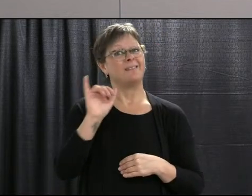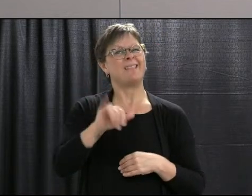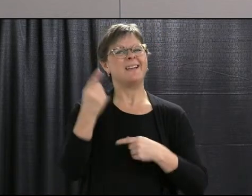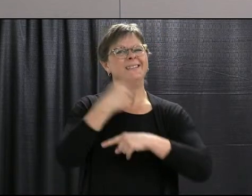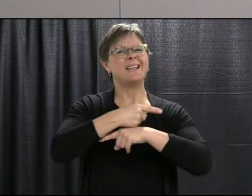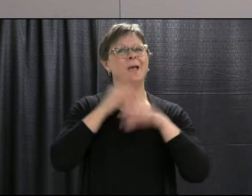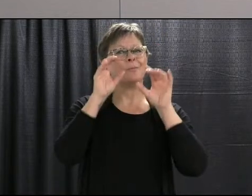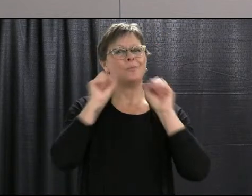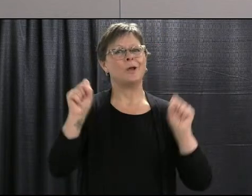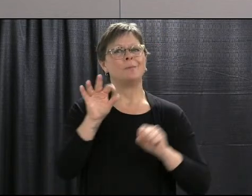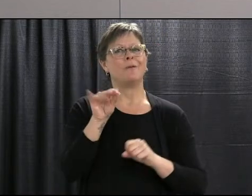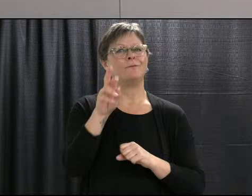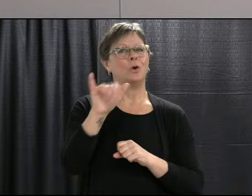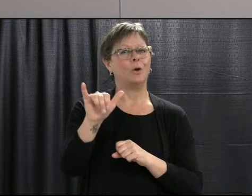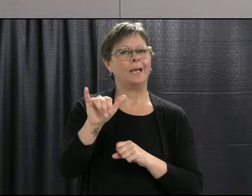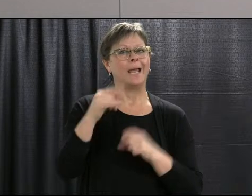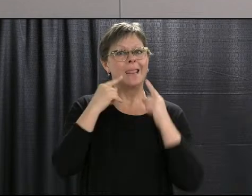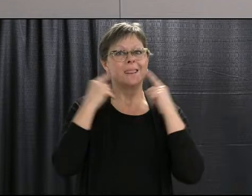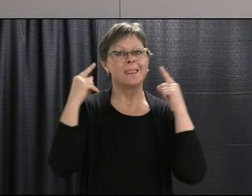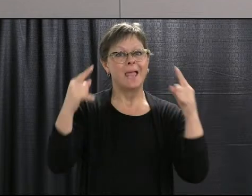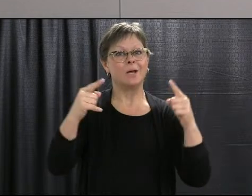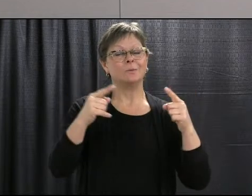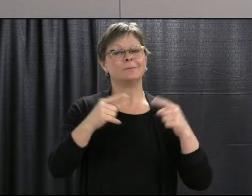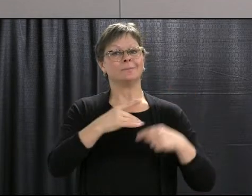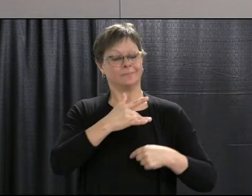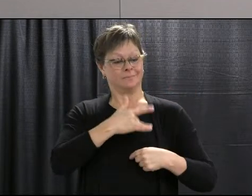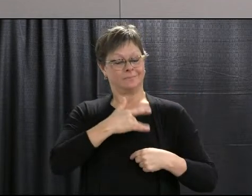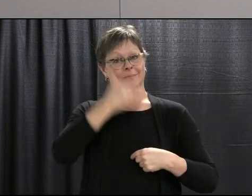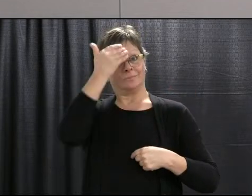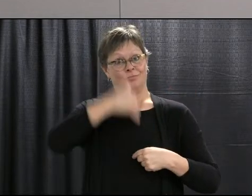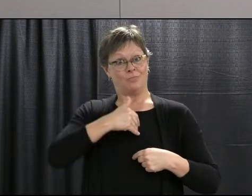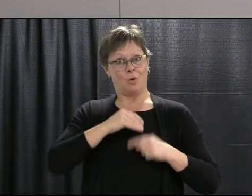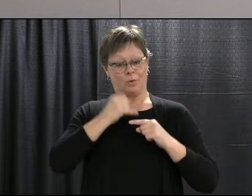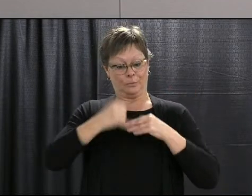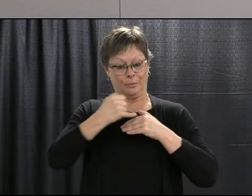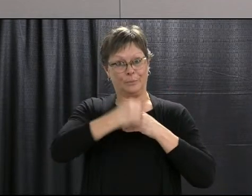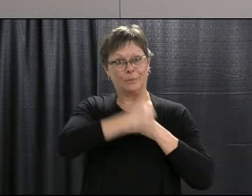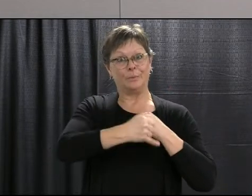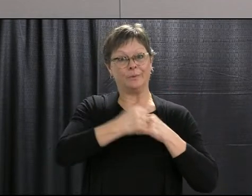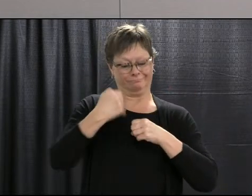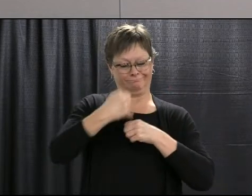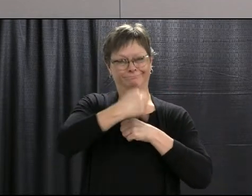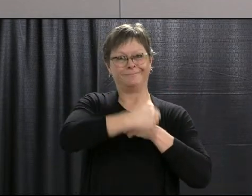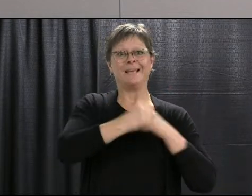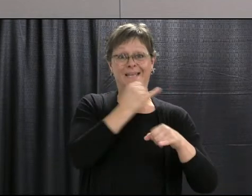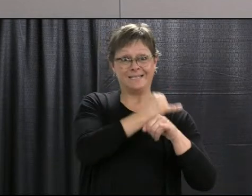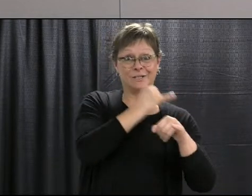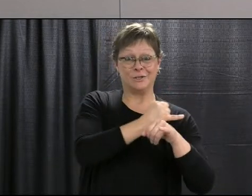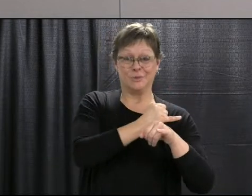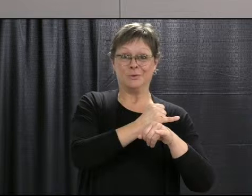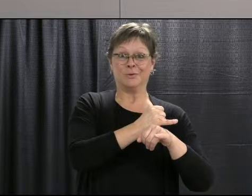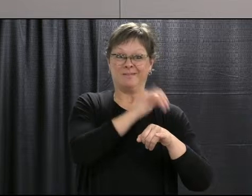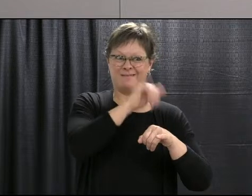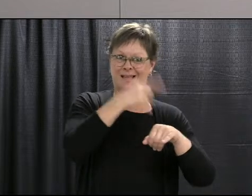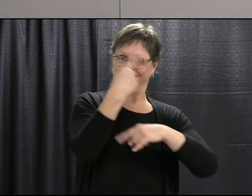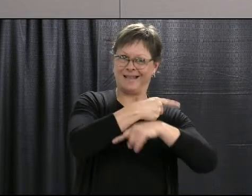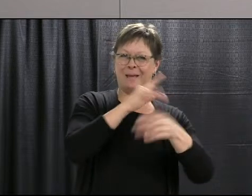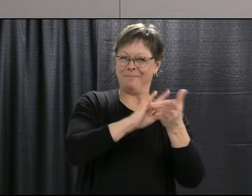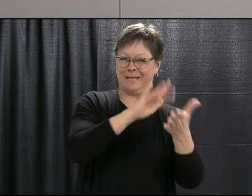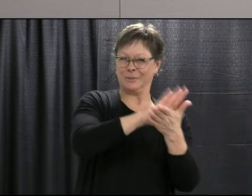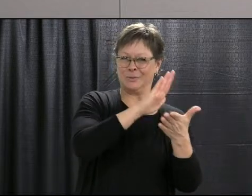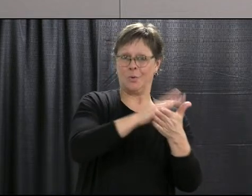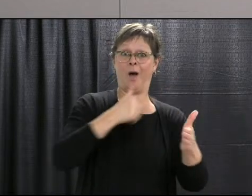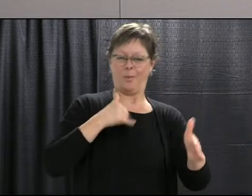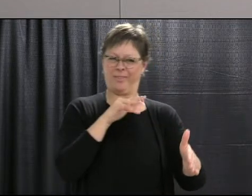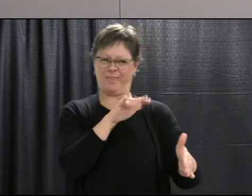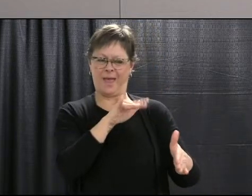Fury came down and announced the Cardiovascular and Stroke Institute down at the med school, I was there. There was such an energy in the room that